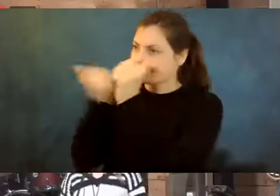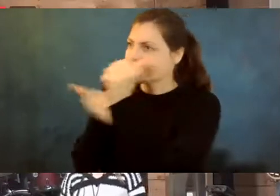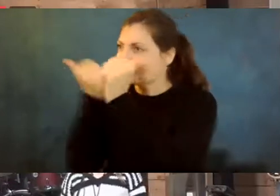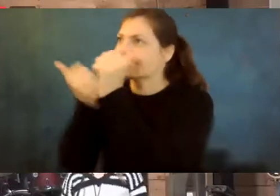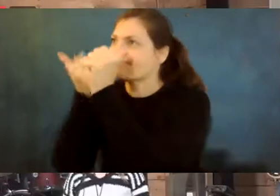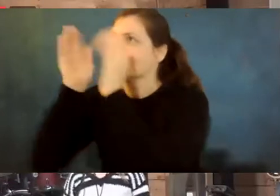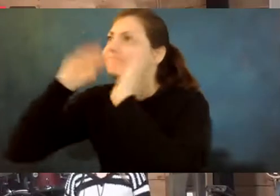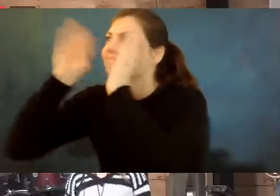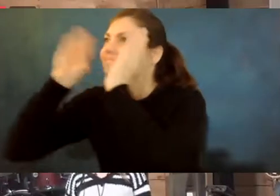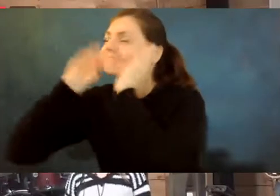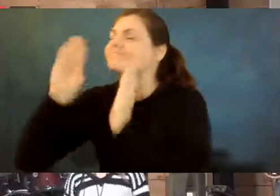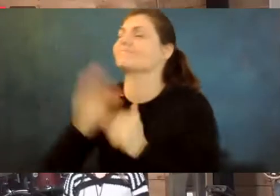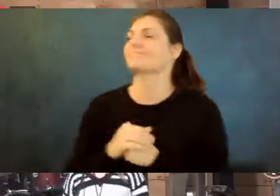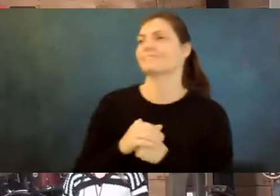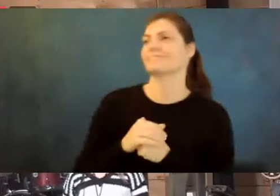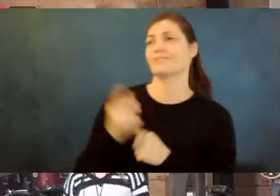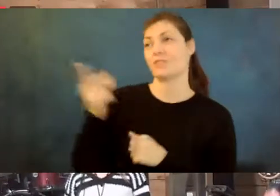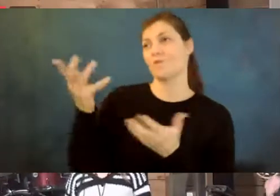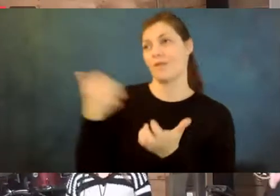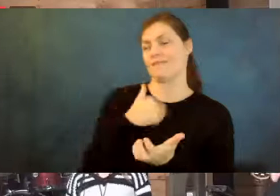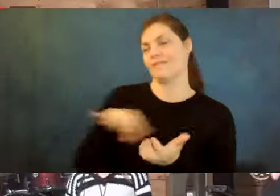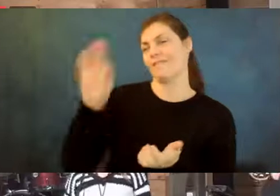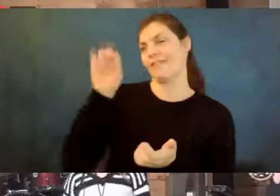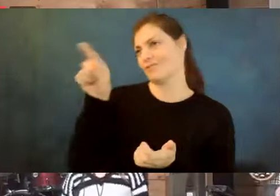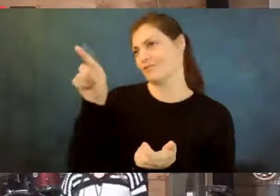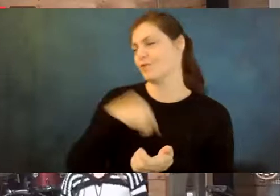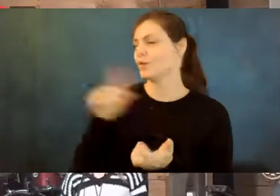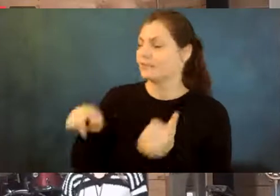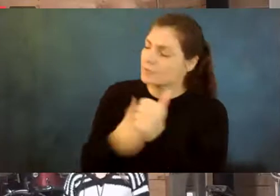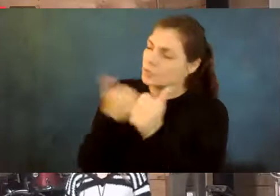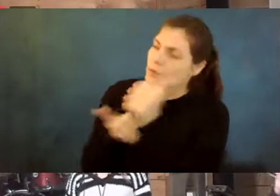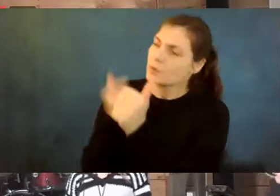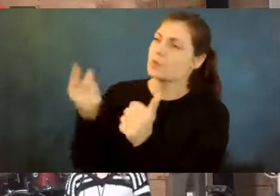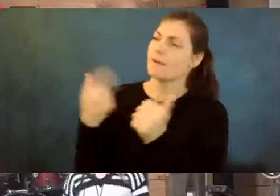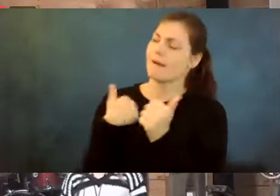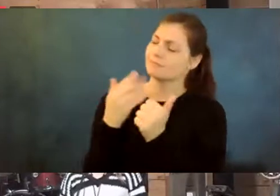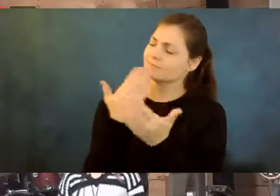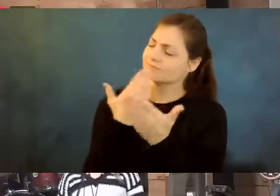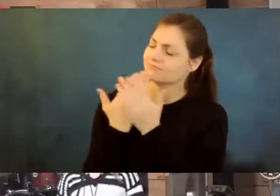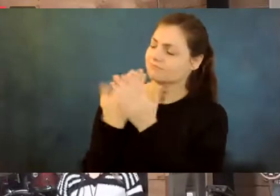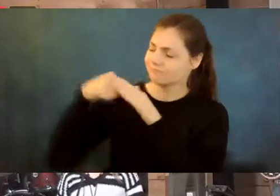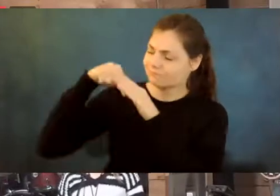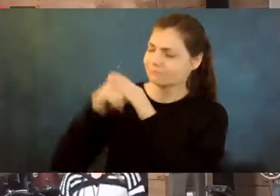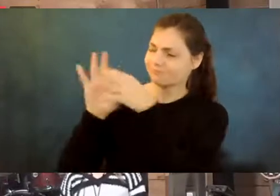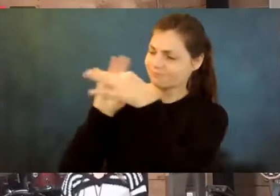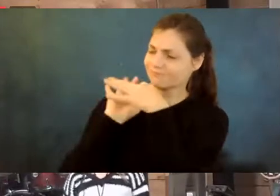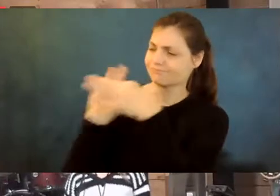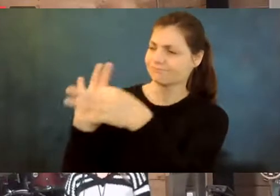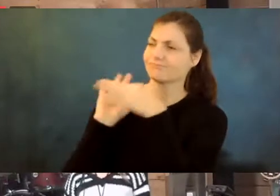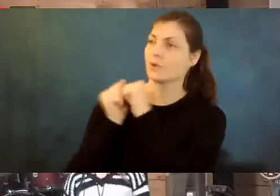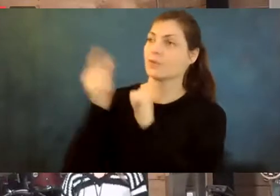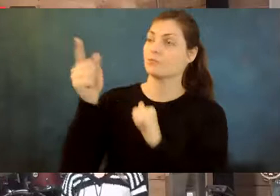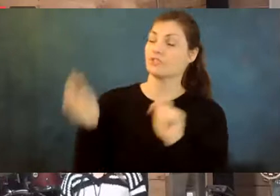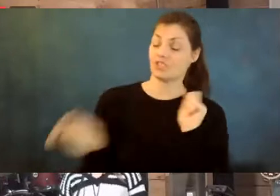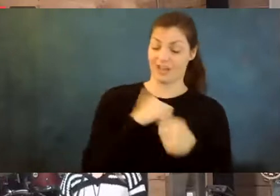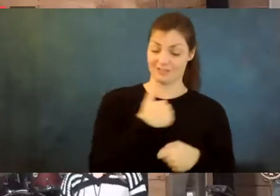found. We would pursue you, Lord, and we would have an intimate relationship with you that changes us from the inside out. Lord, I